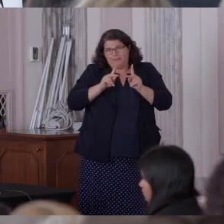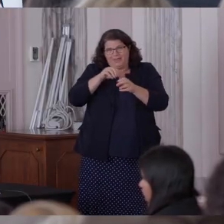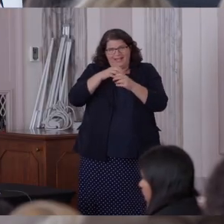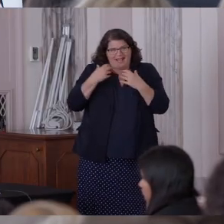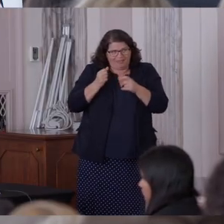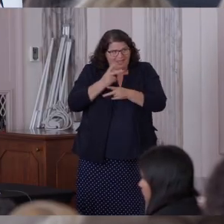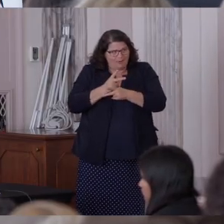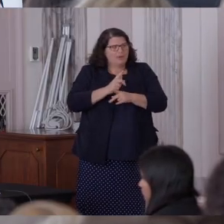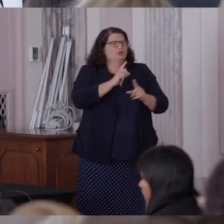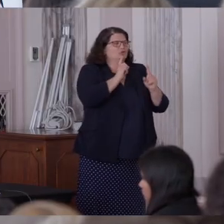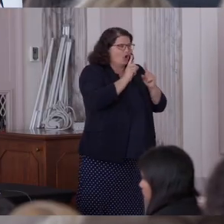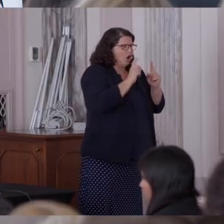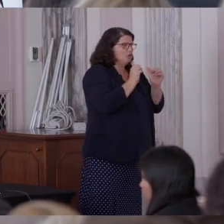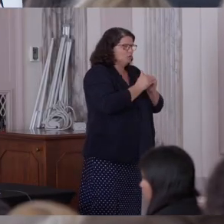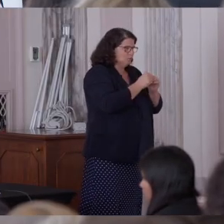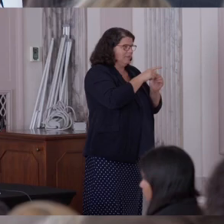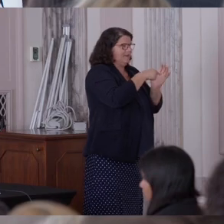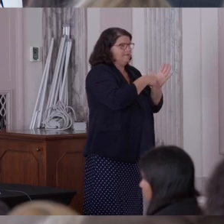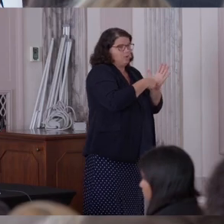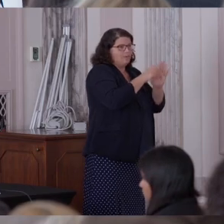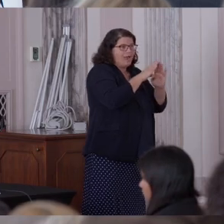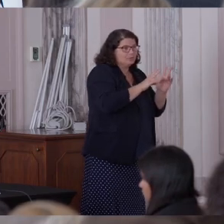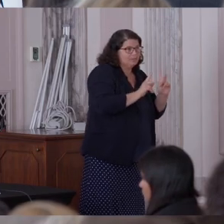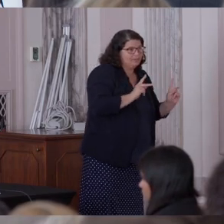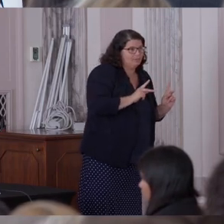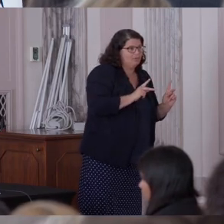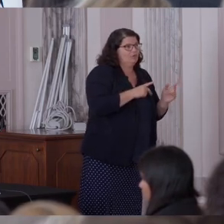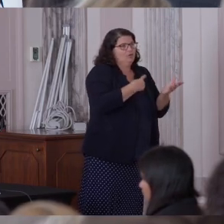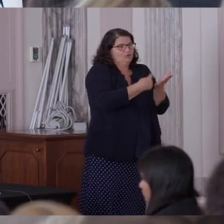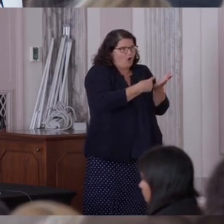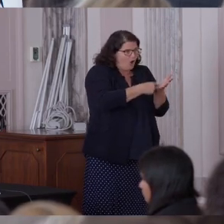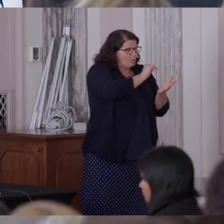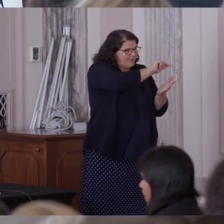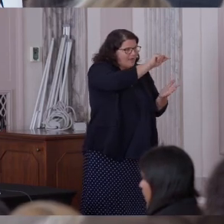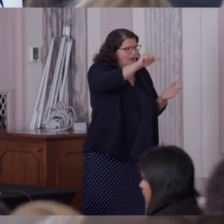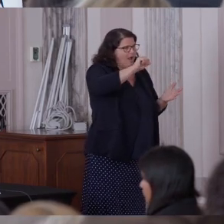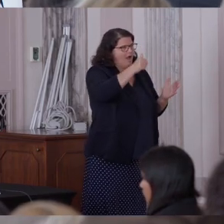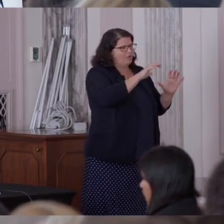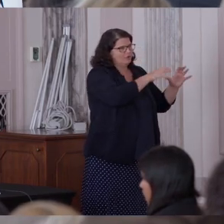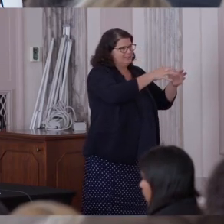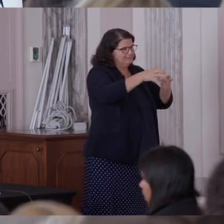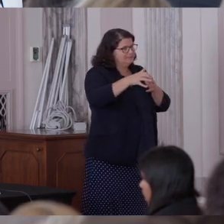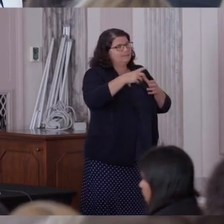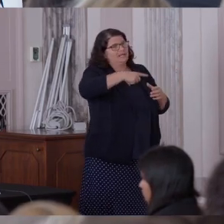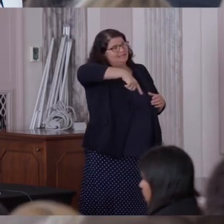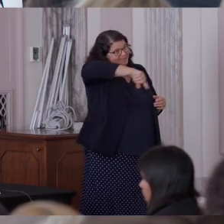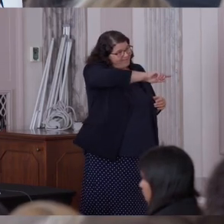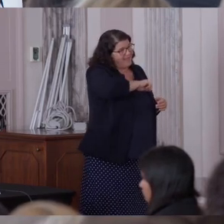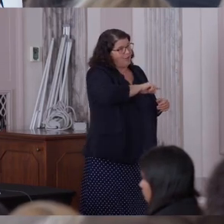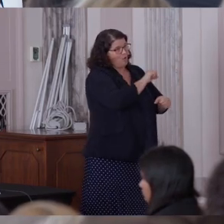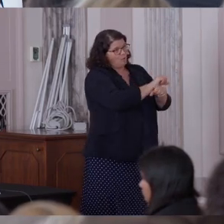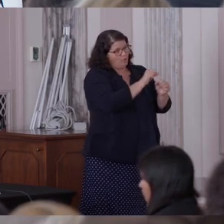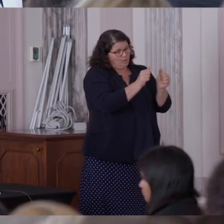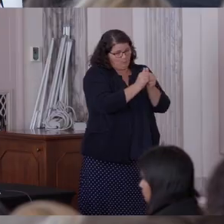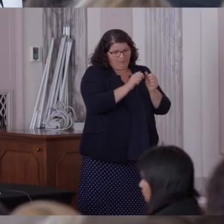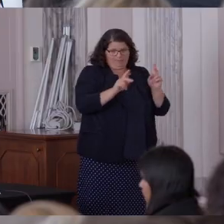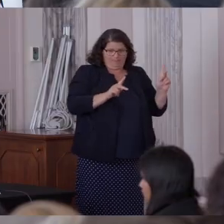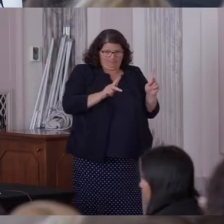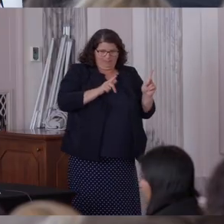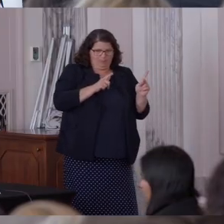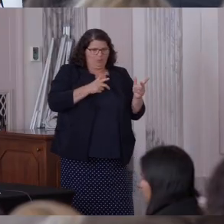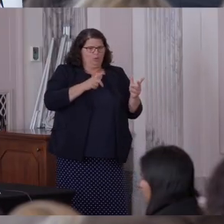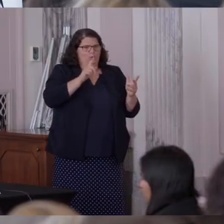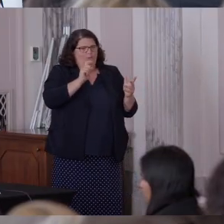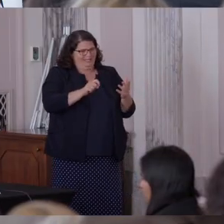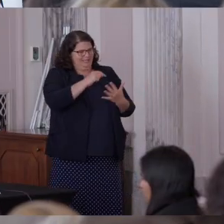you talk to the homelessness field. These are all places who work with people who are going to need to do things in order to keep